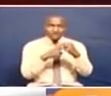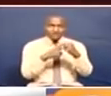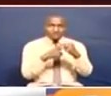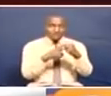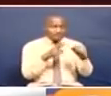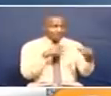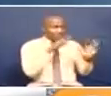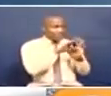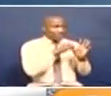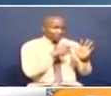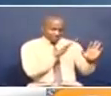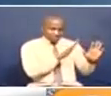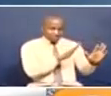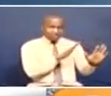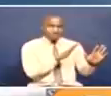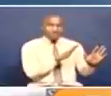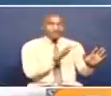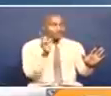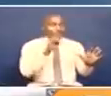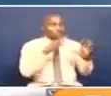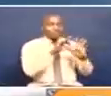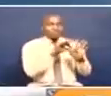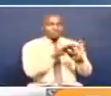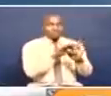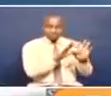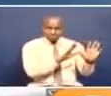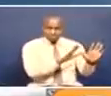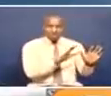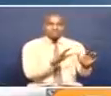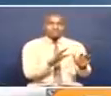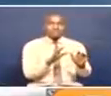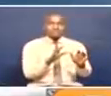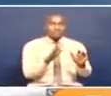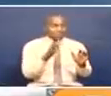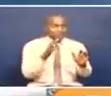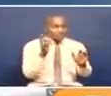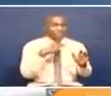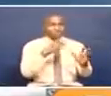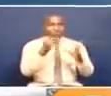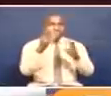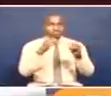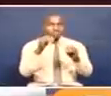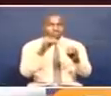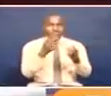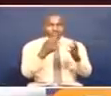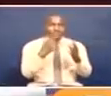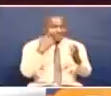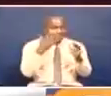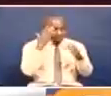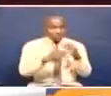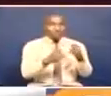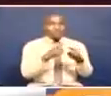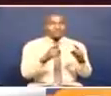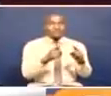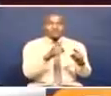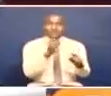Yeah. Leave my Nairobi voters. They're the ones who left the city. I know. And we're actually trying to stop them. That's what I mean. But it's because of the